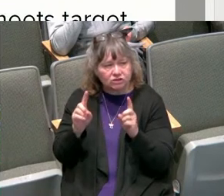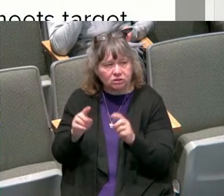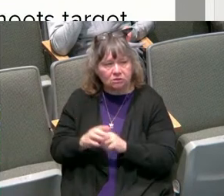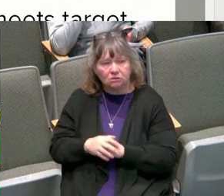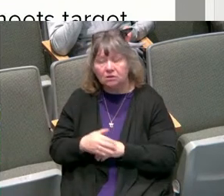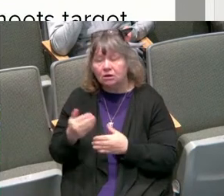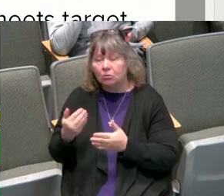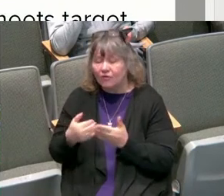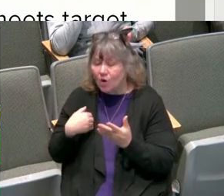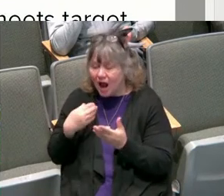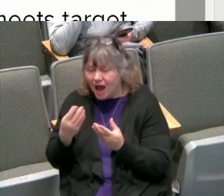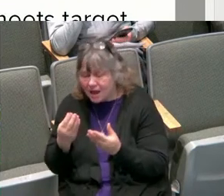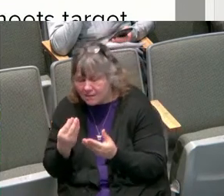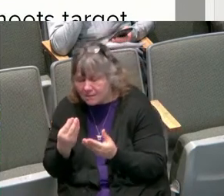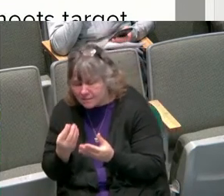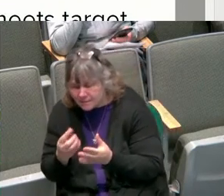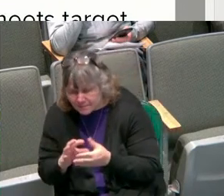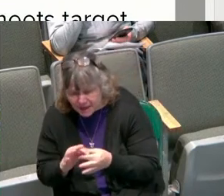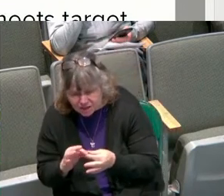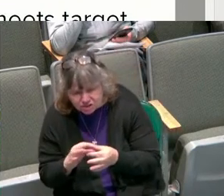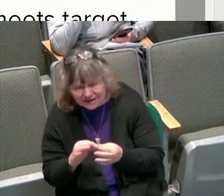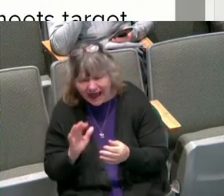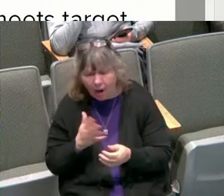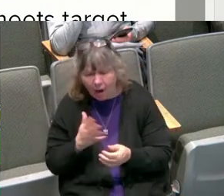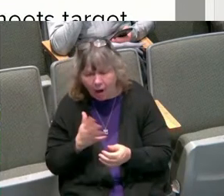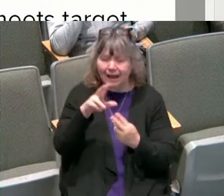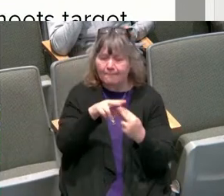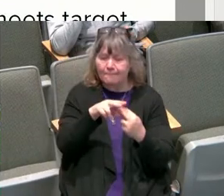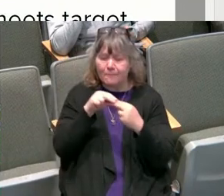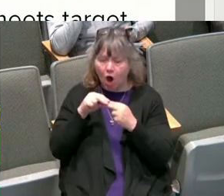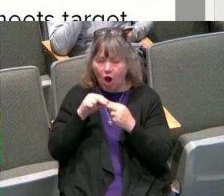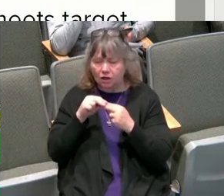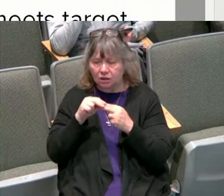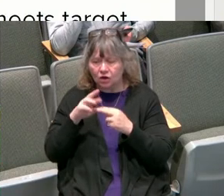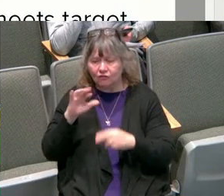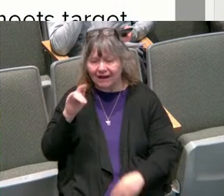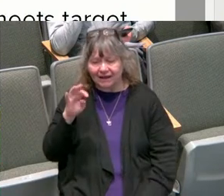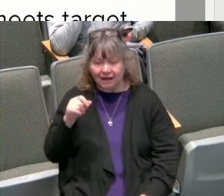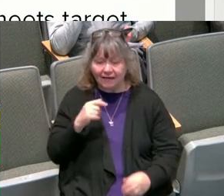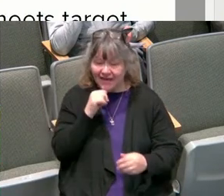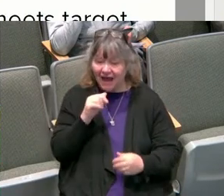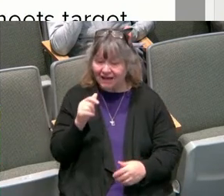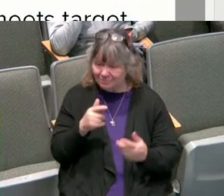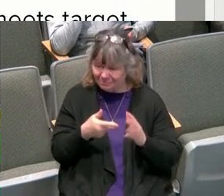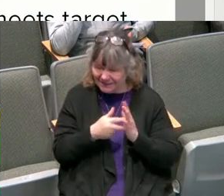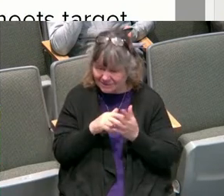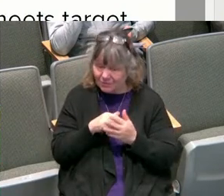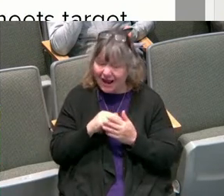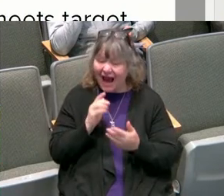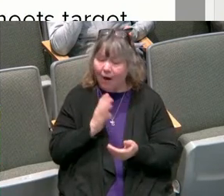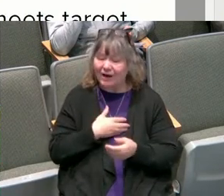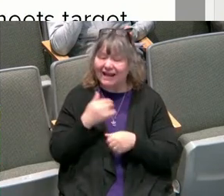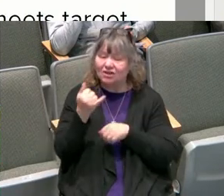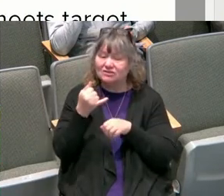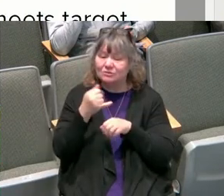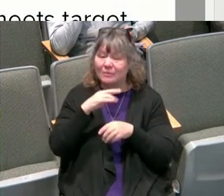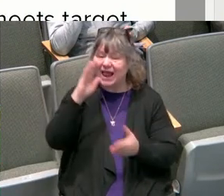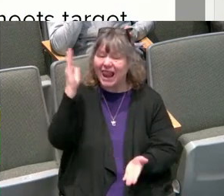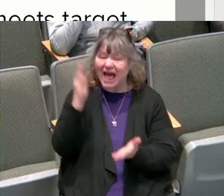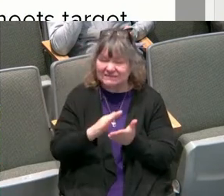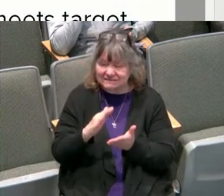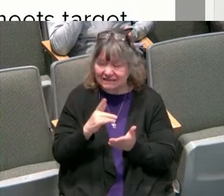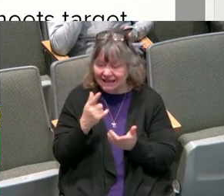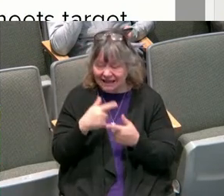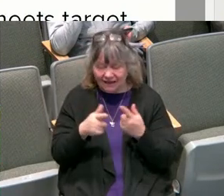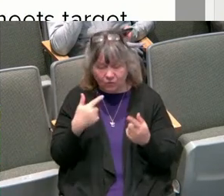earlier I mentioned the town's AAA Bond rating a higher Bond rating means lower borrowing costs which will be increasingly important if the town enters